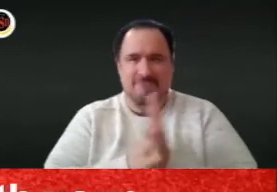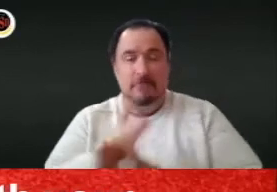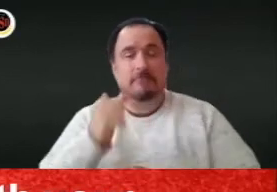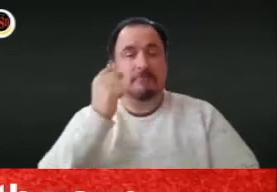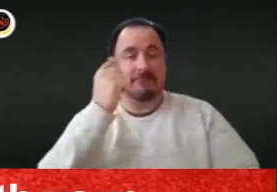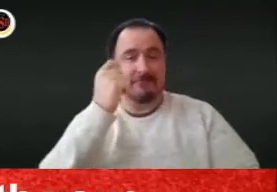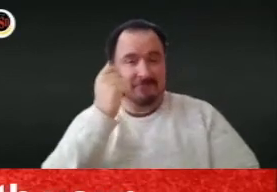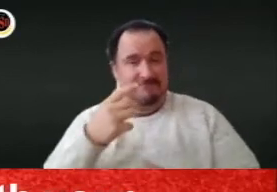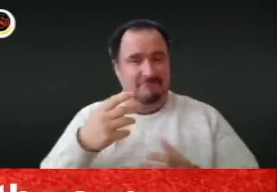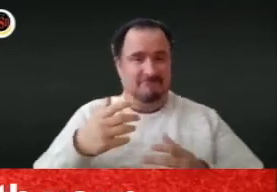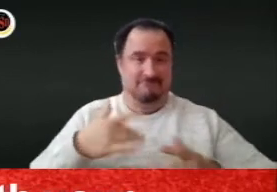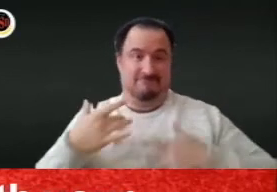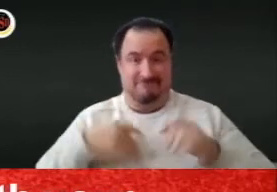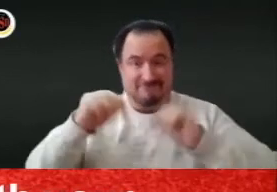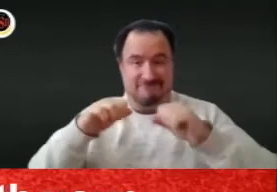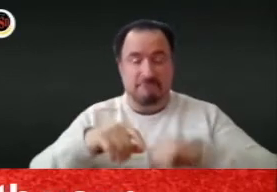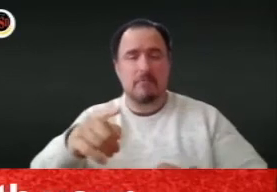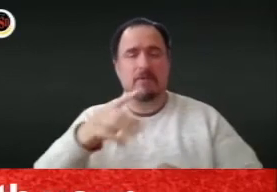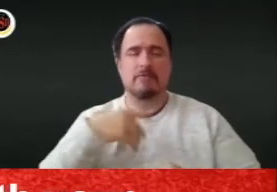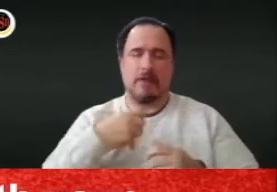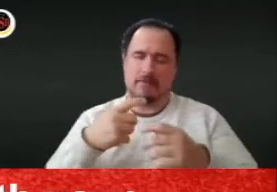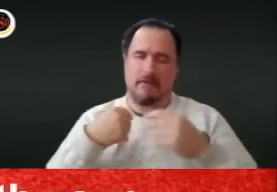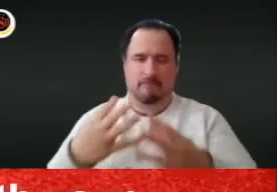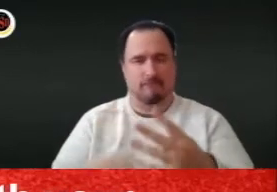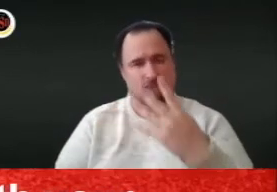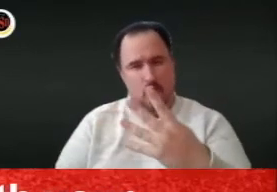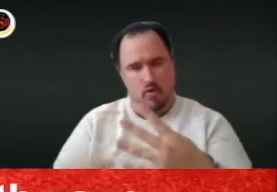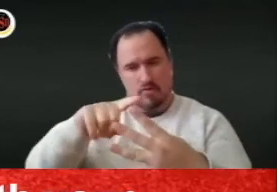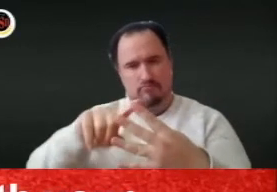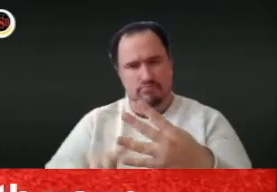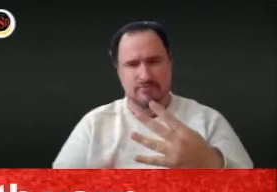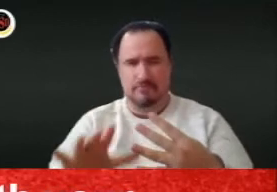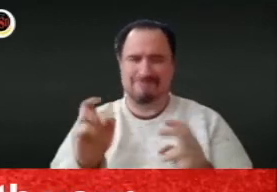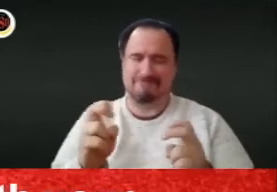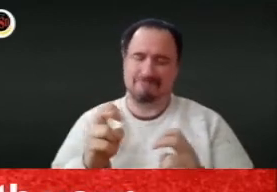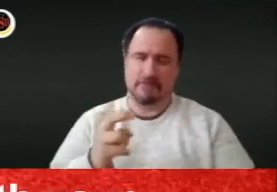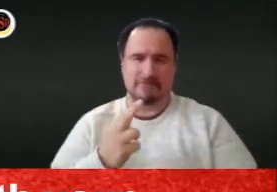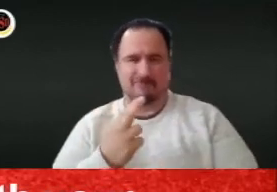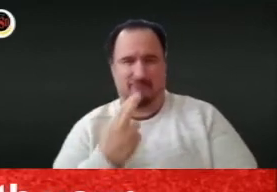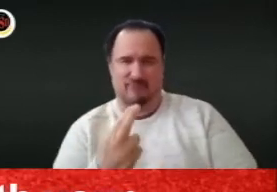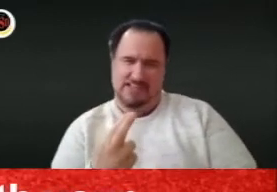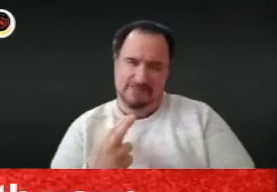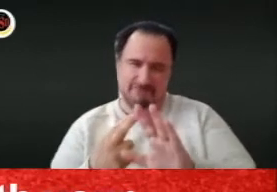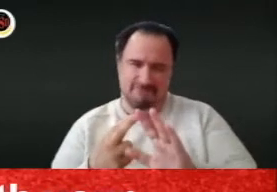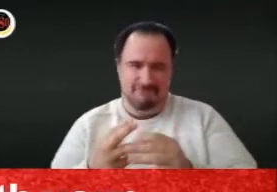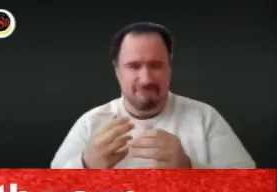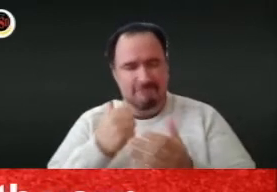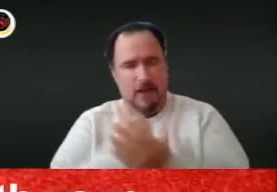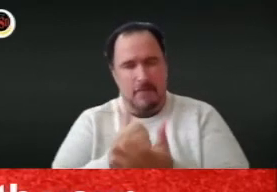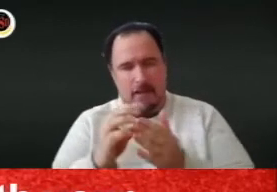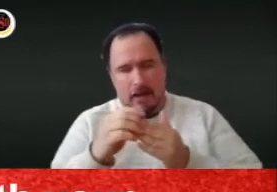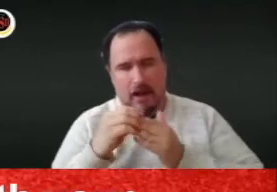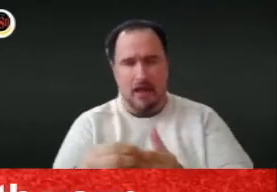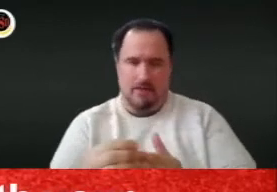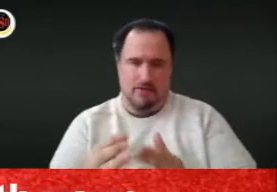All right. And so now that you're excited, there are 4 quote unquote best